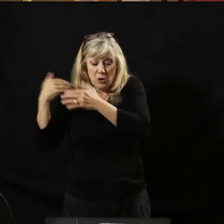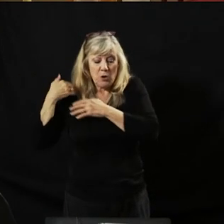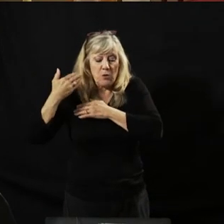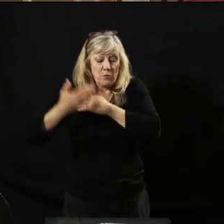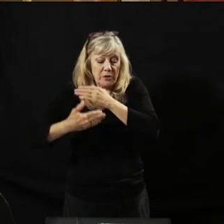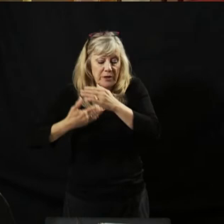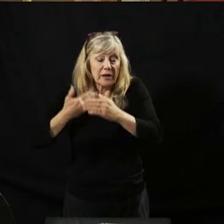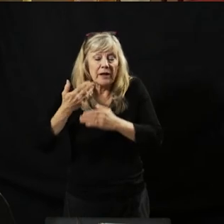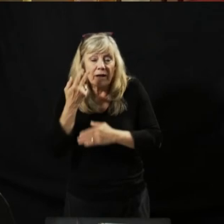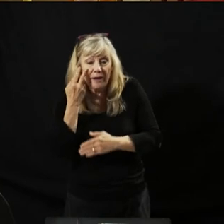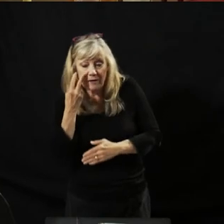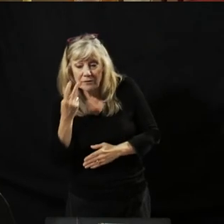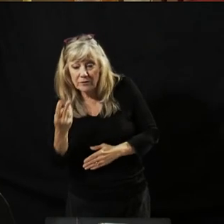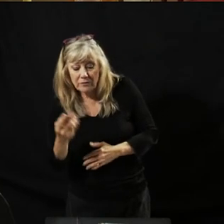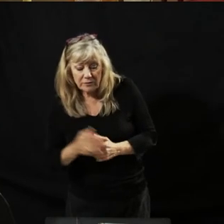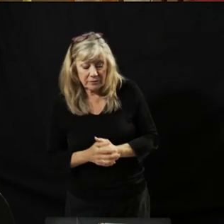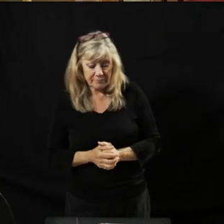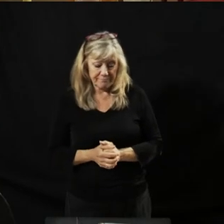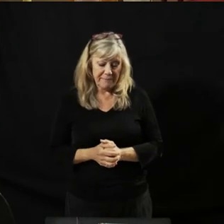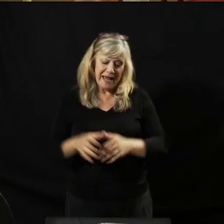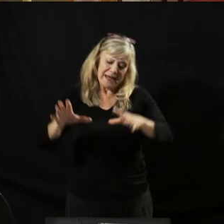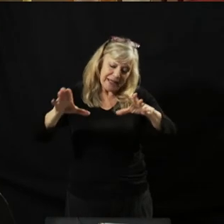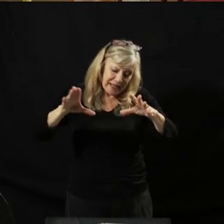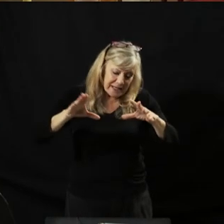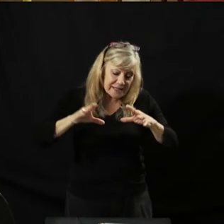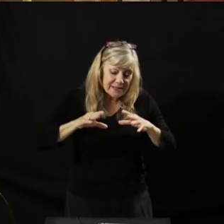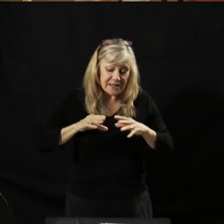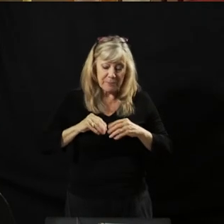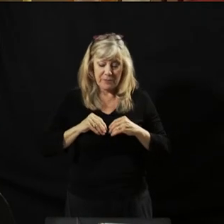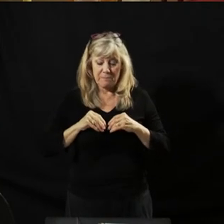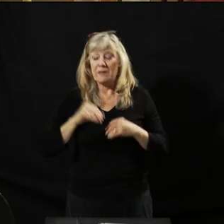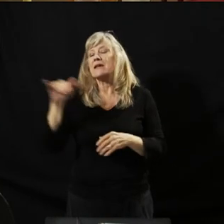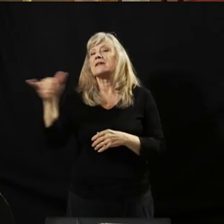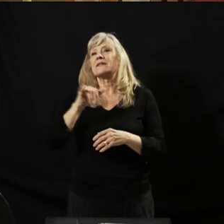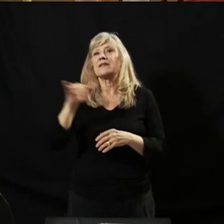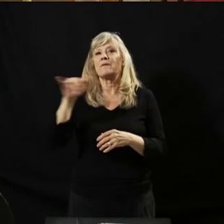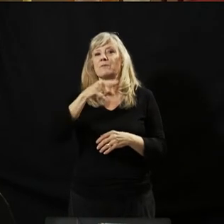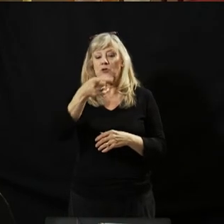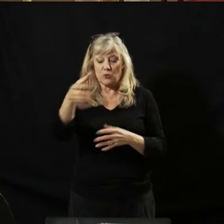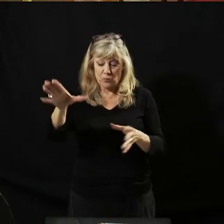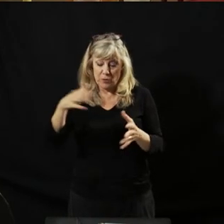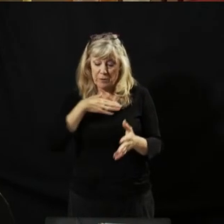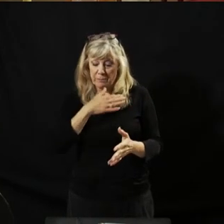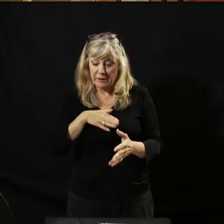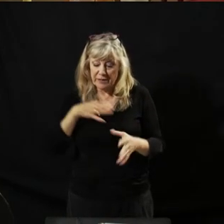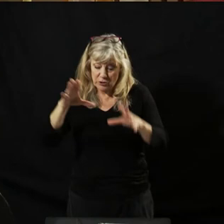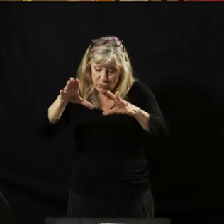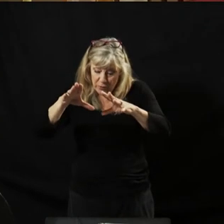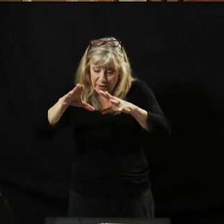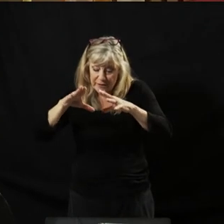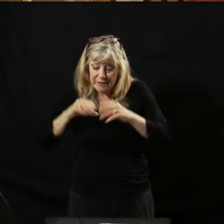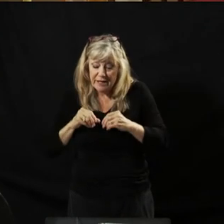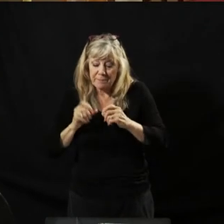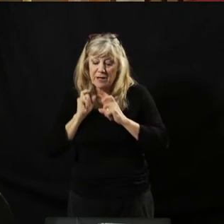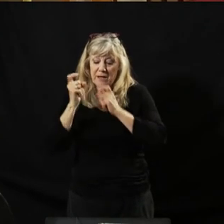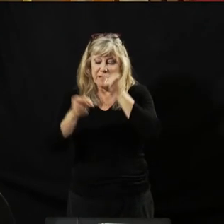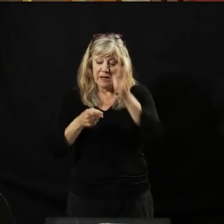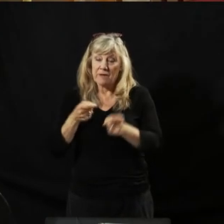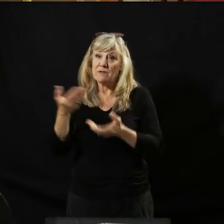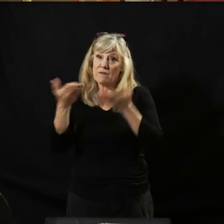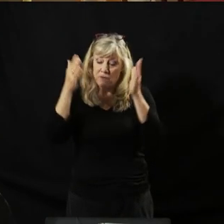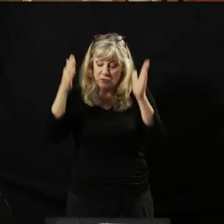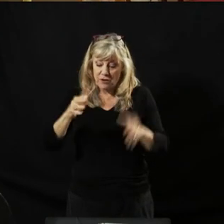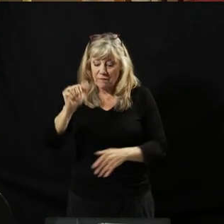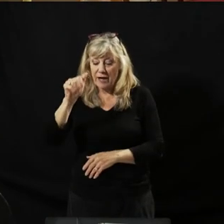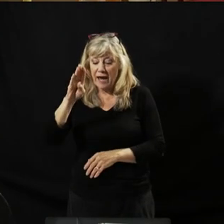kindly countenance and to accept them, as once you were pleased to accept the gifts of your servant